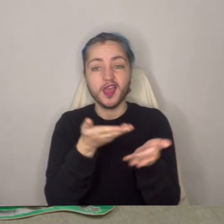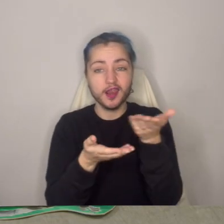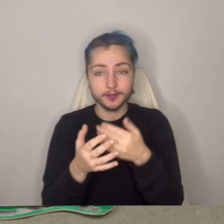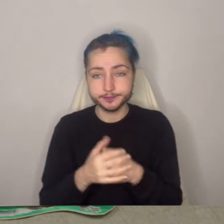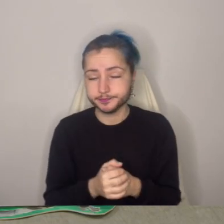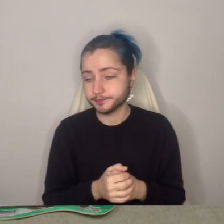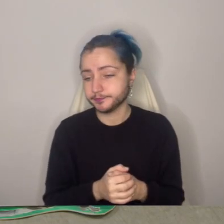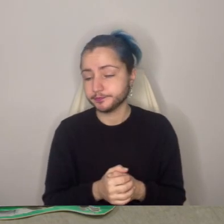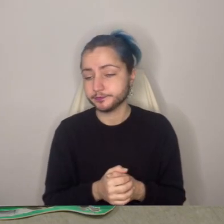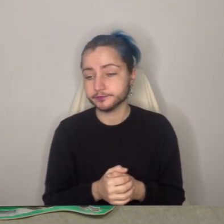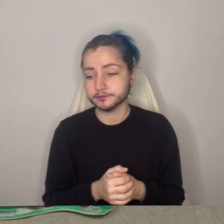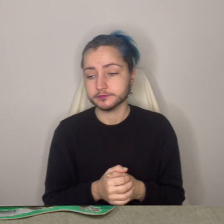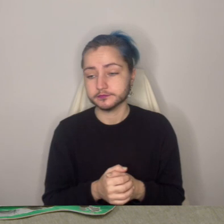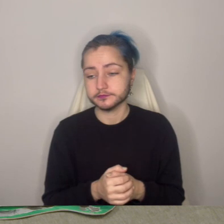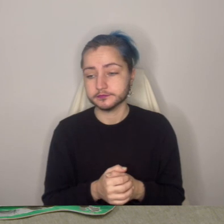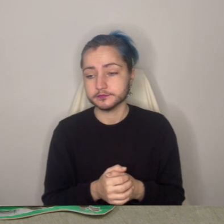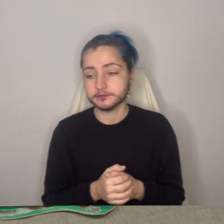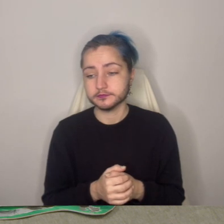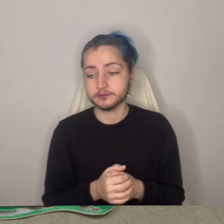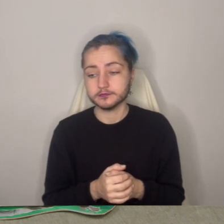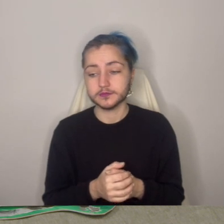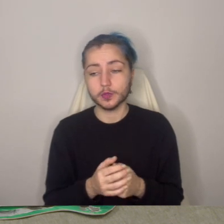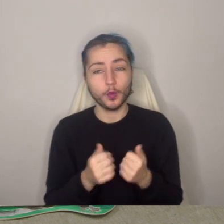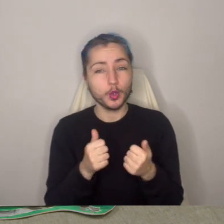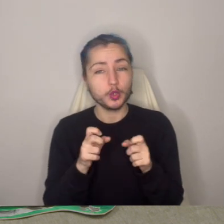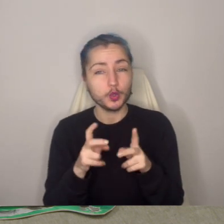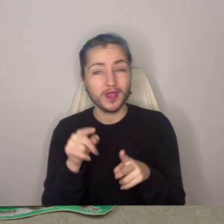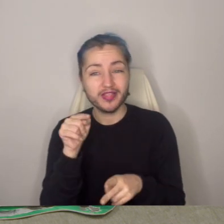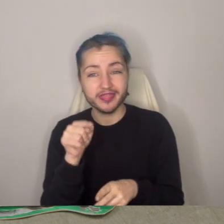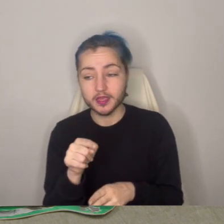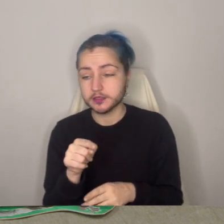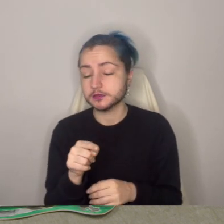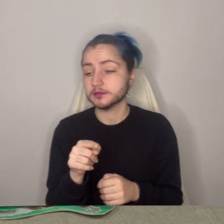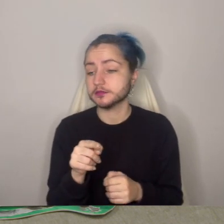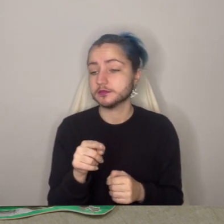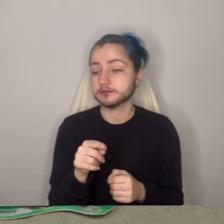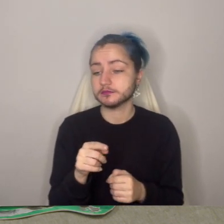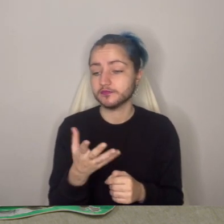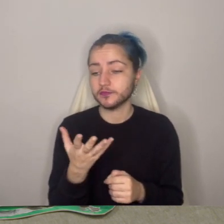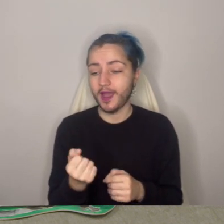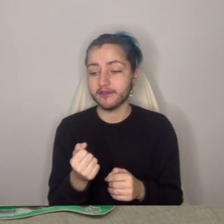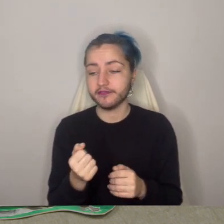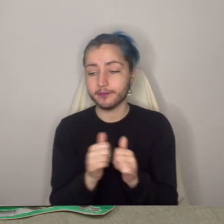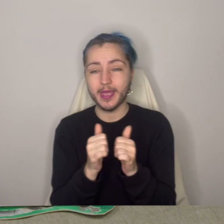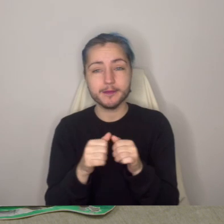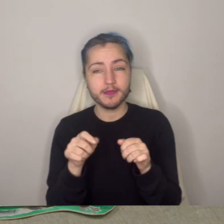of the easiest ways I found doing this is if you have kind of a piece about this size.